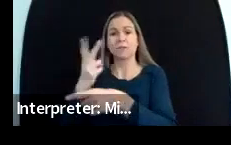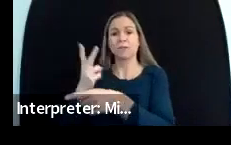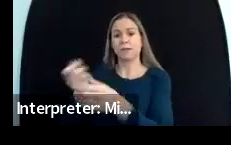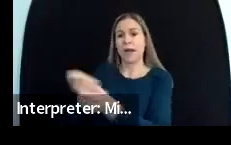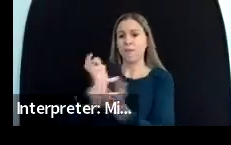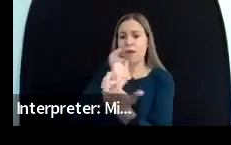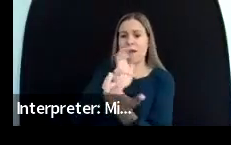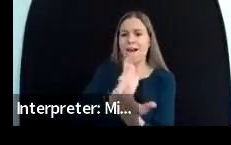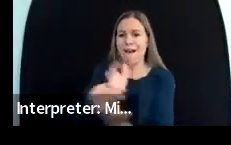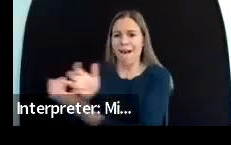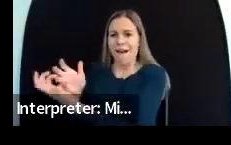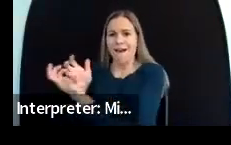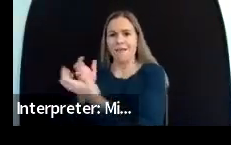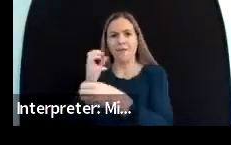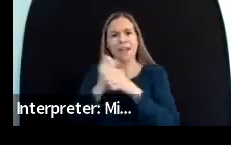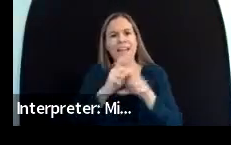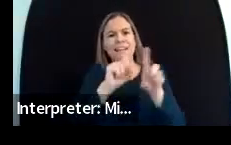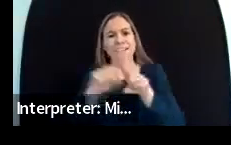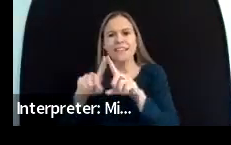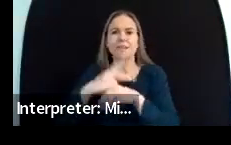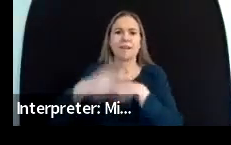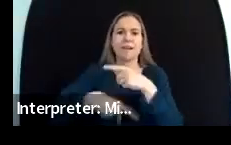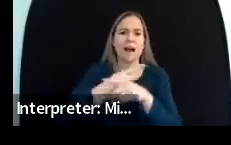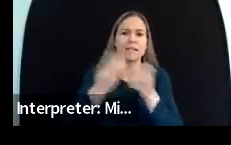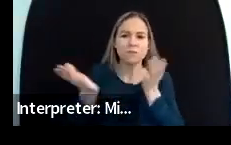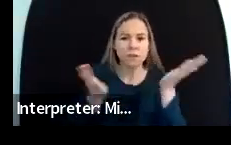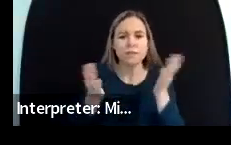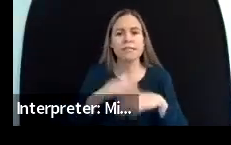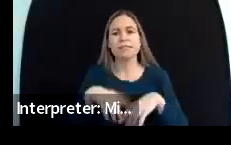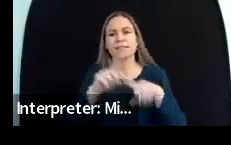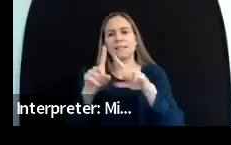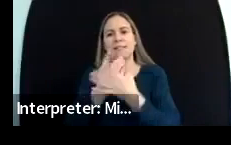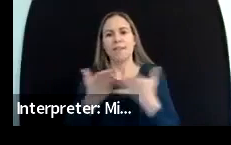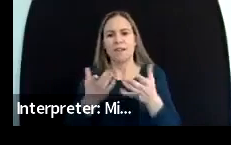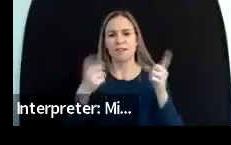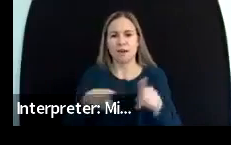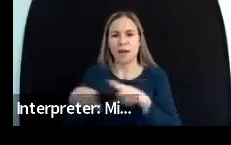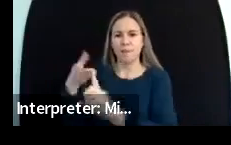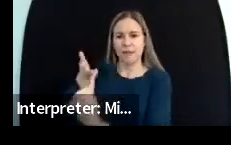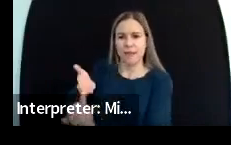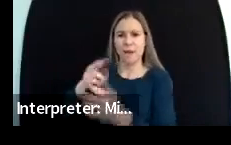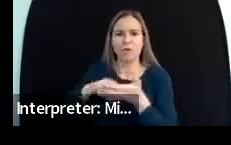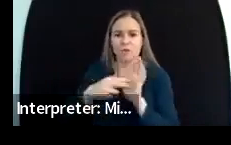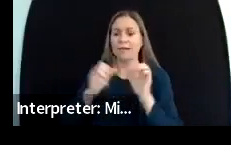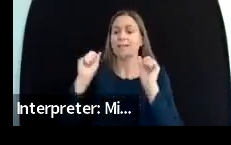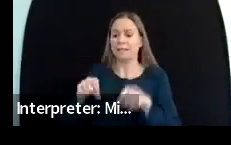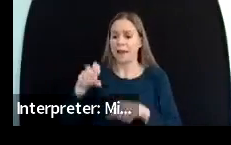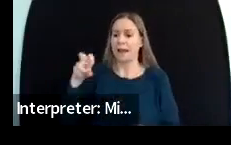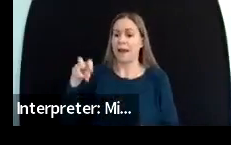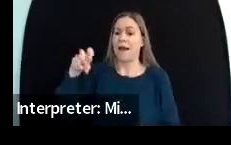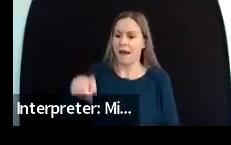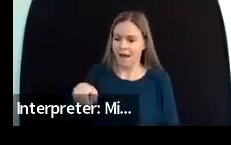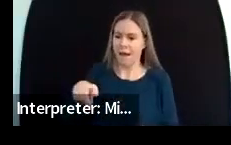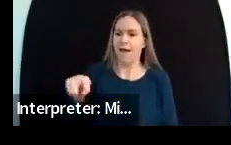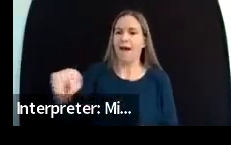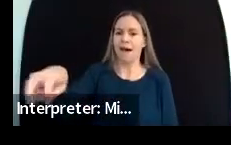sort of getting a different set of services, or different things are happening there for them to be able to get down that curb safely and get across